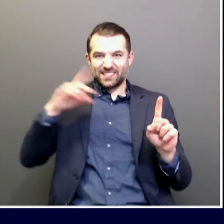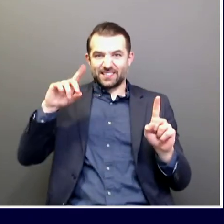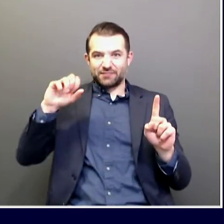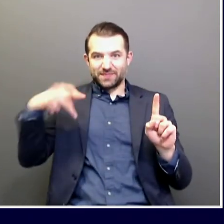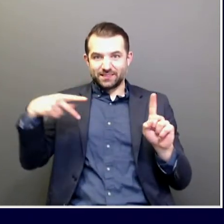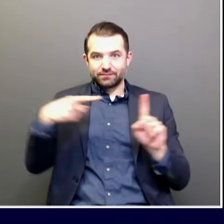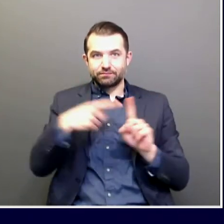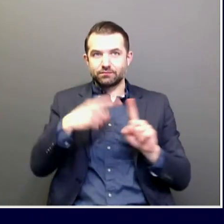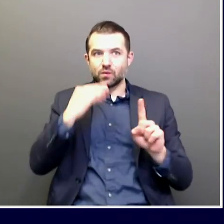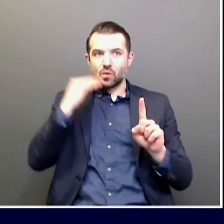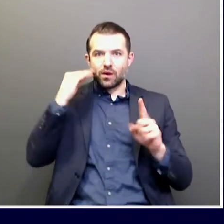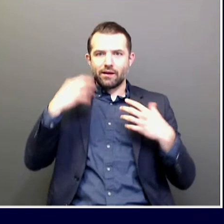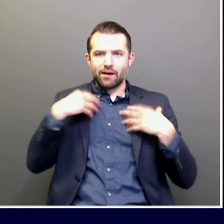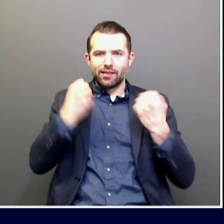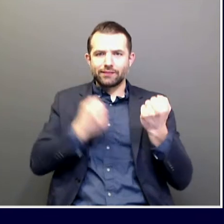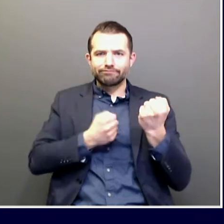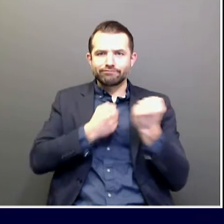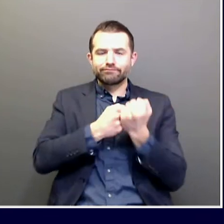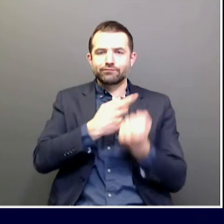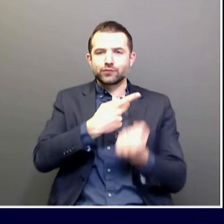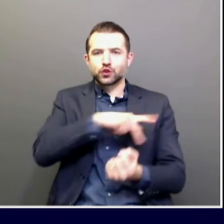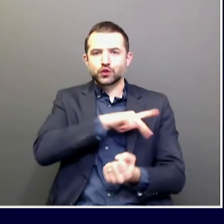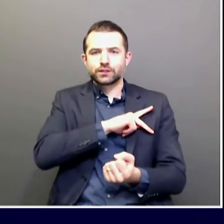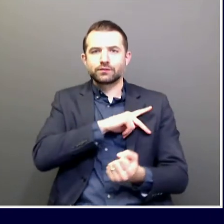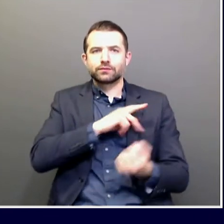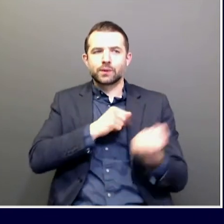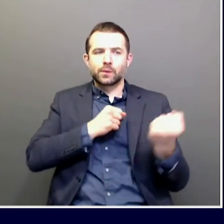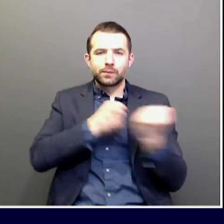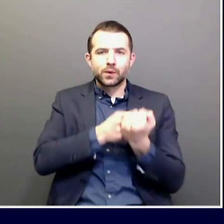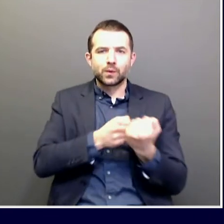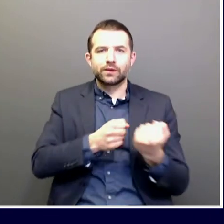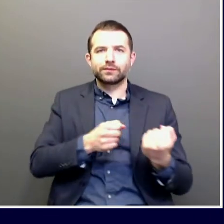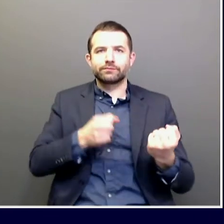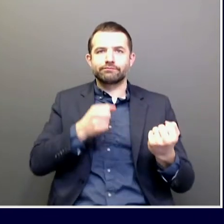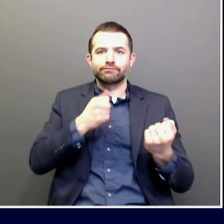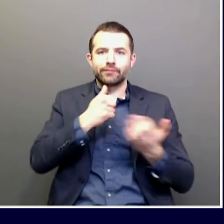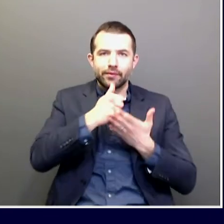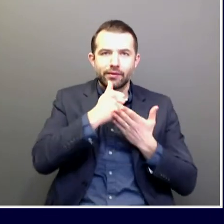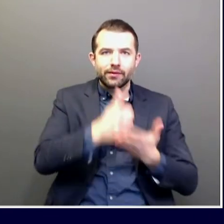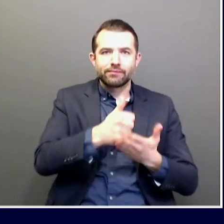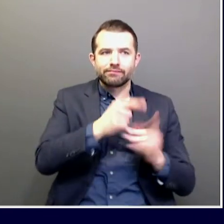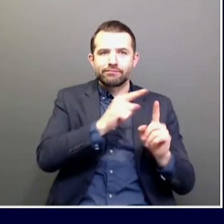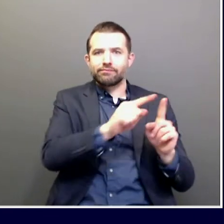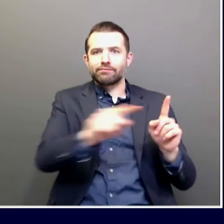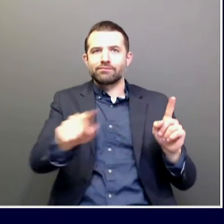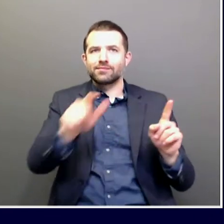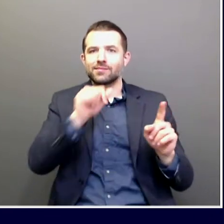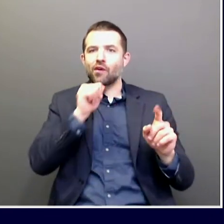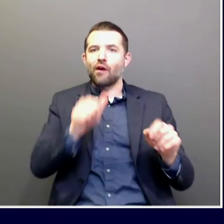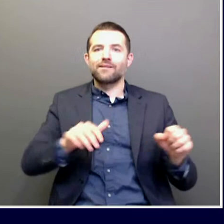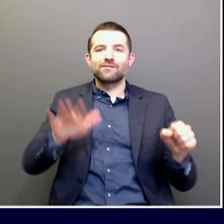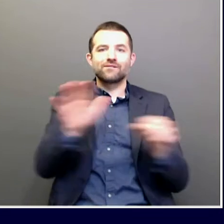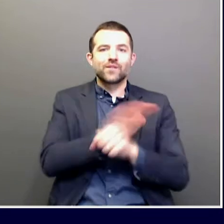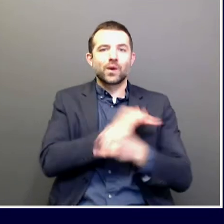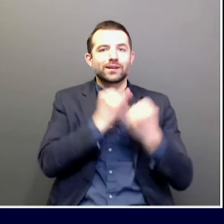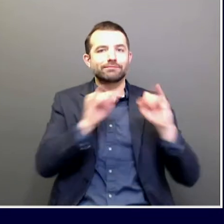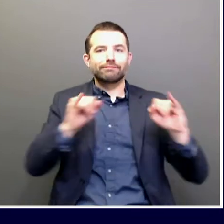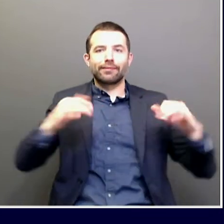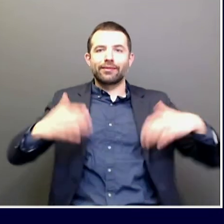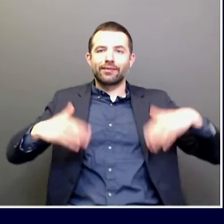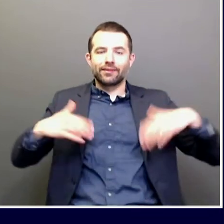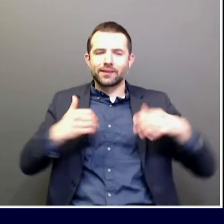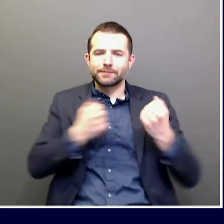really are trying to support the full array of services in Maine. And we're just very excited because this part of the